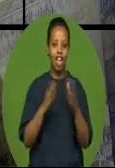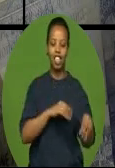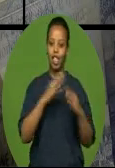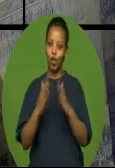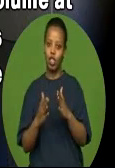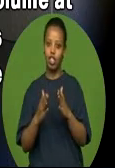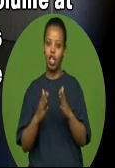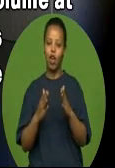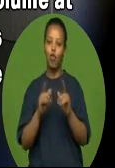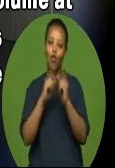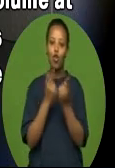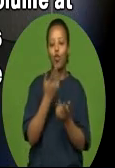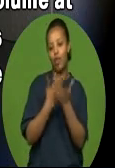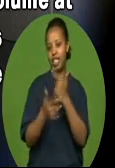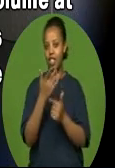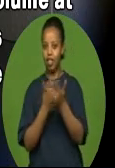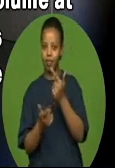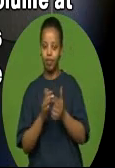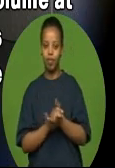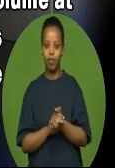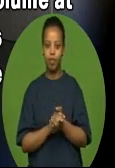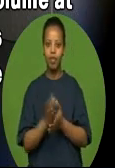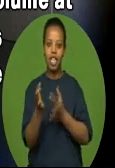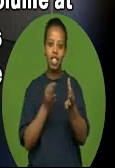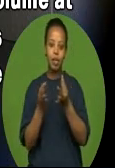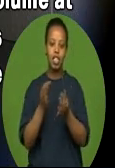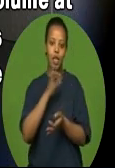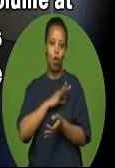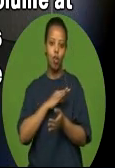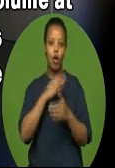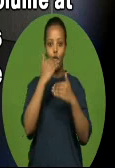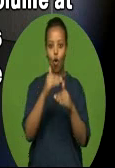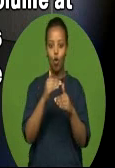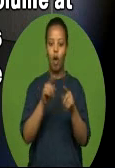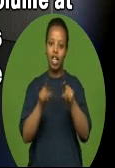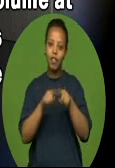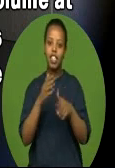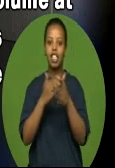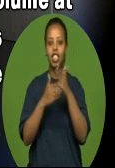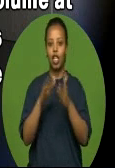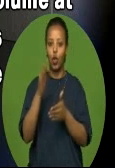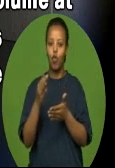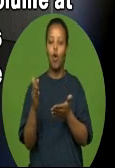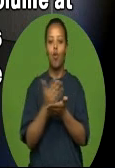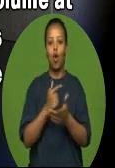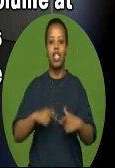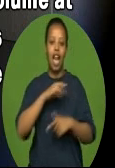discussion. Explain the profit volume at the different stages of product life